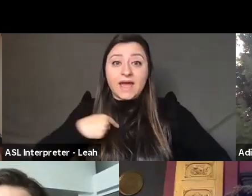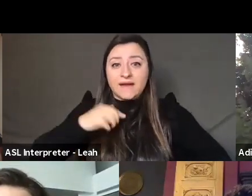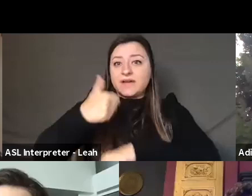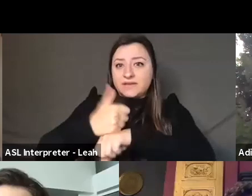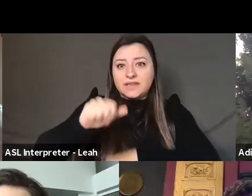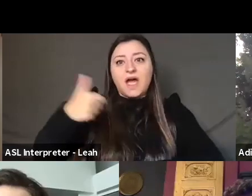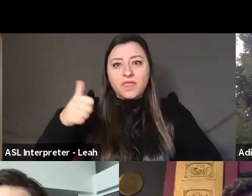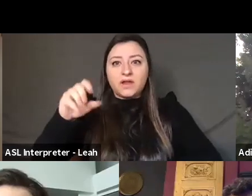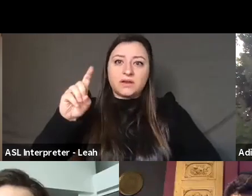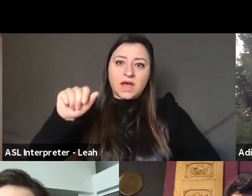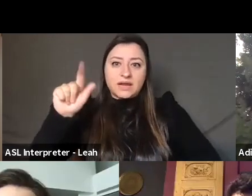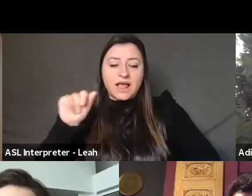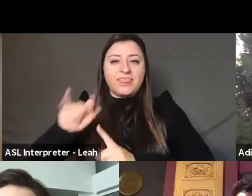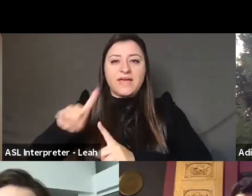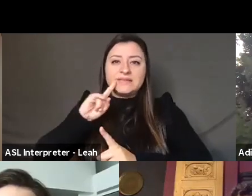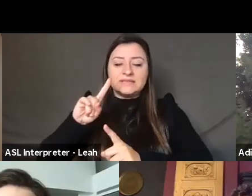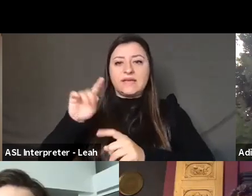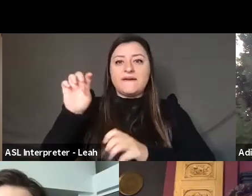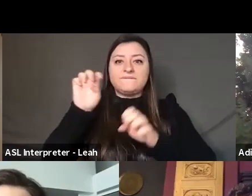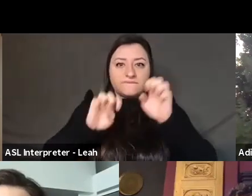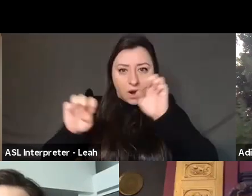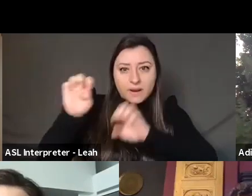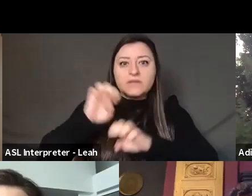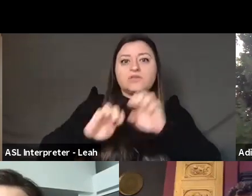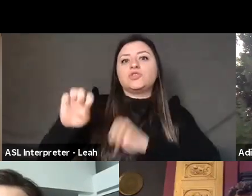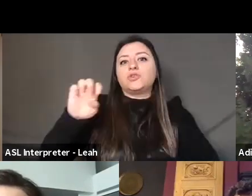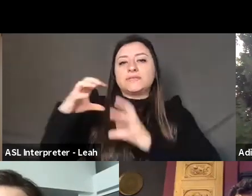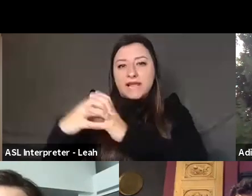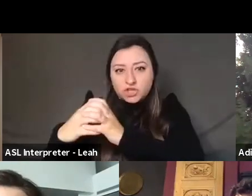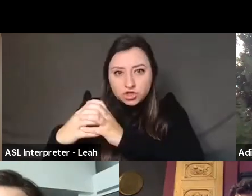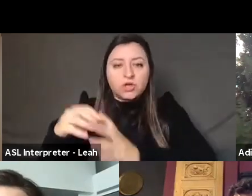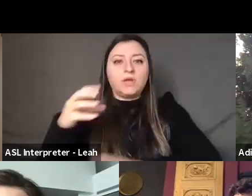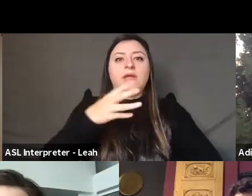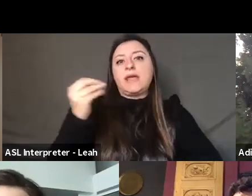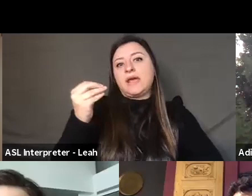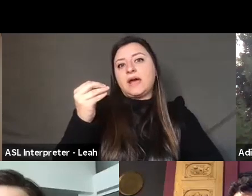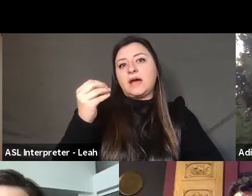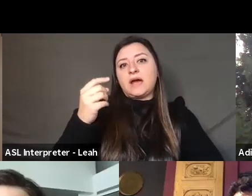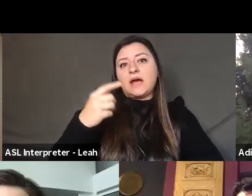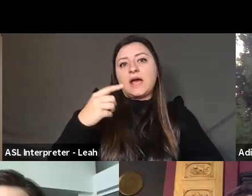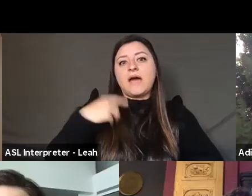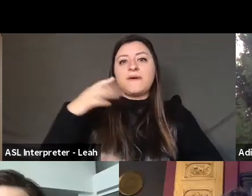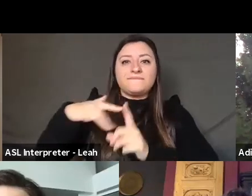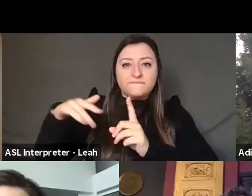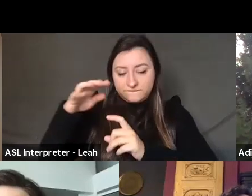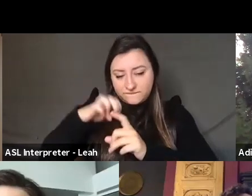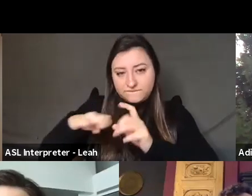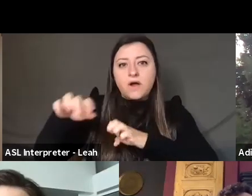which is an environmental consultancy and architecture firm, and I'm an environmental